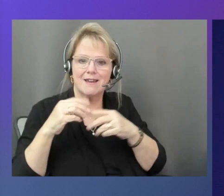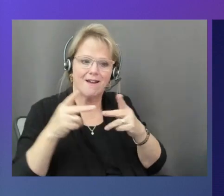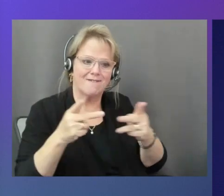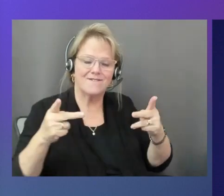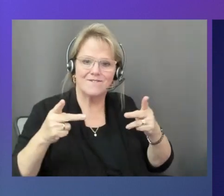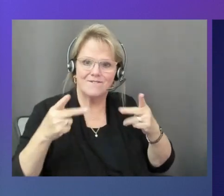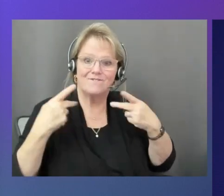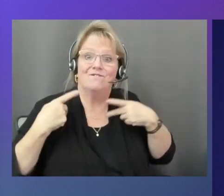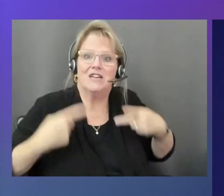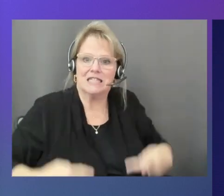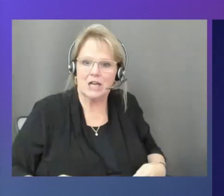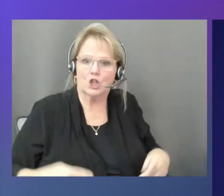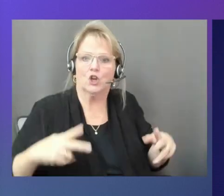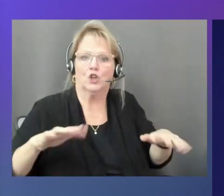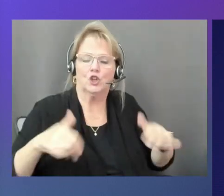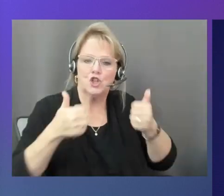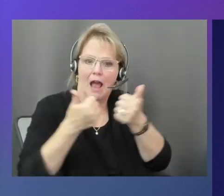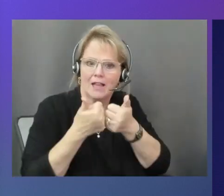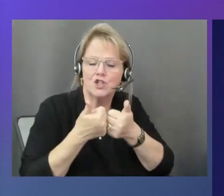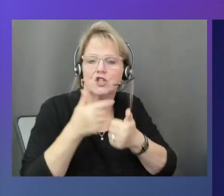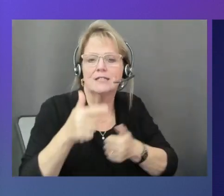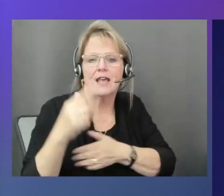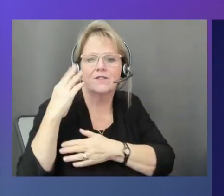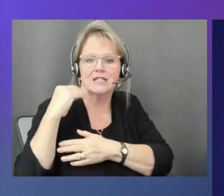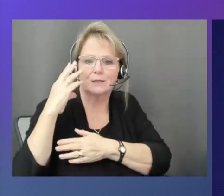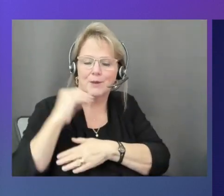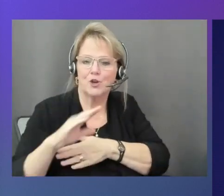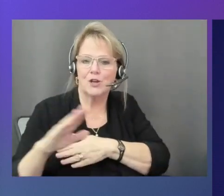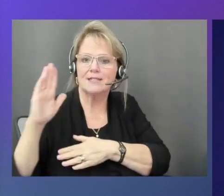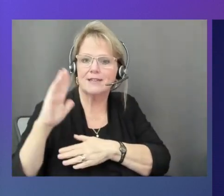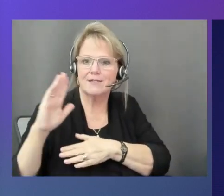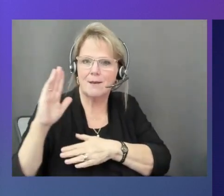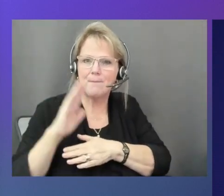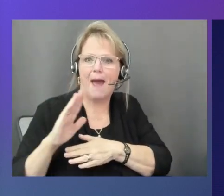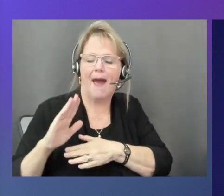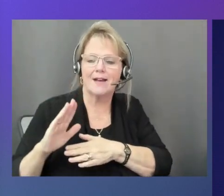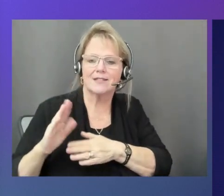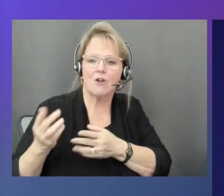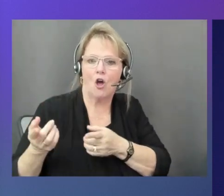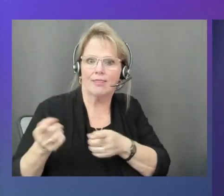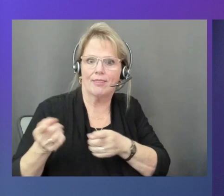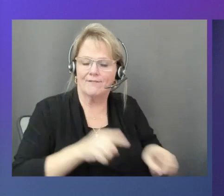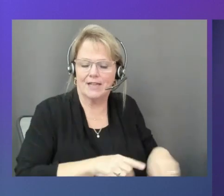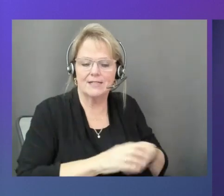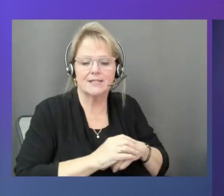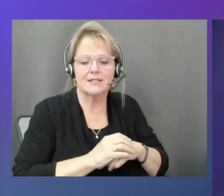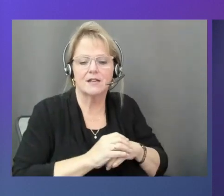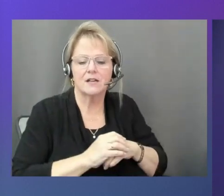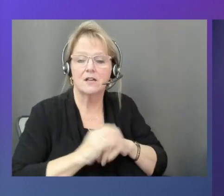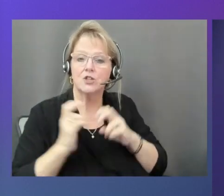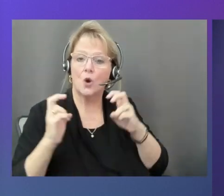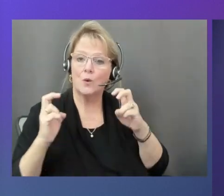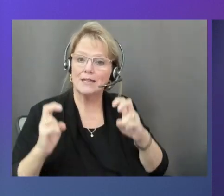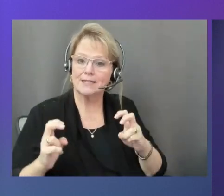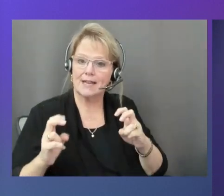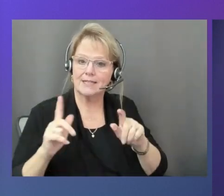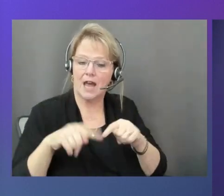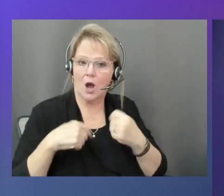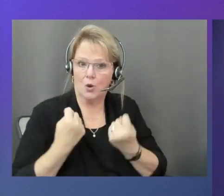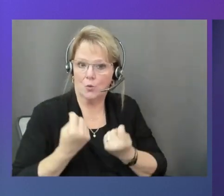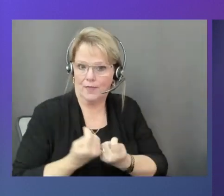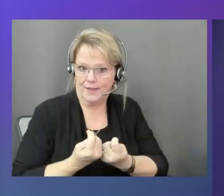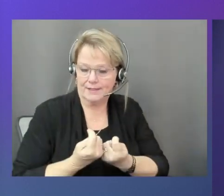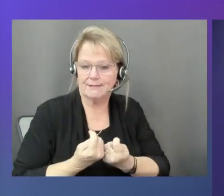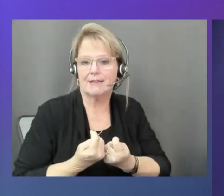they have experienced in the past over the events. We recently sat down with that team to hear about how AWS